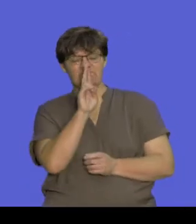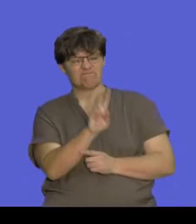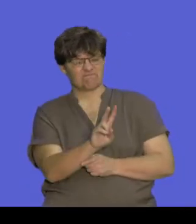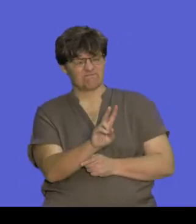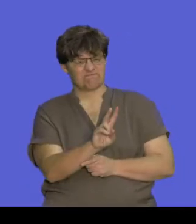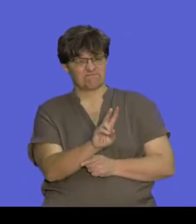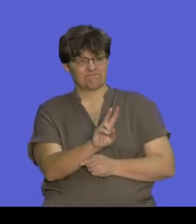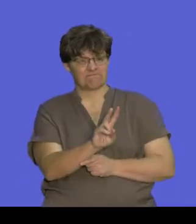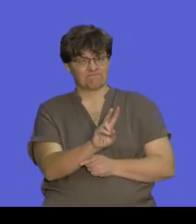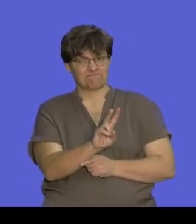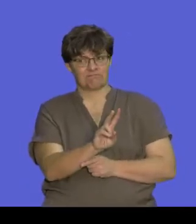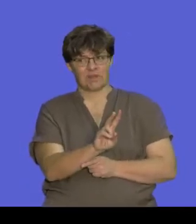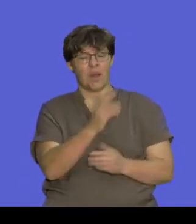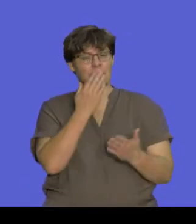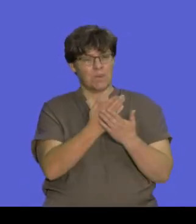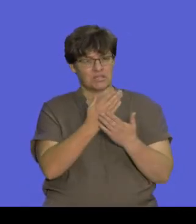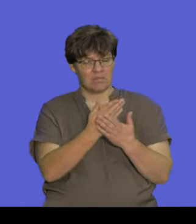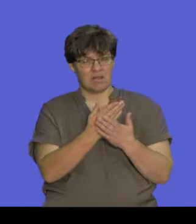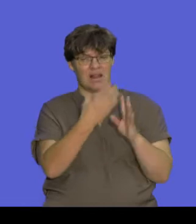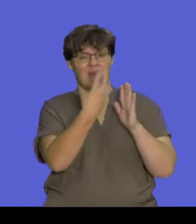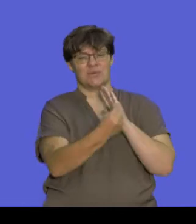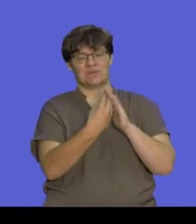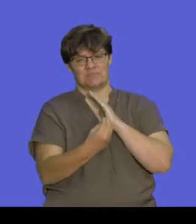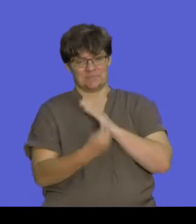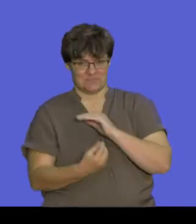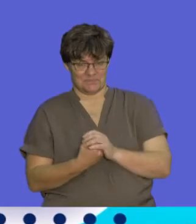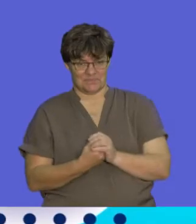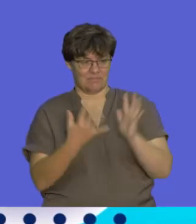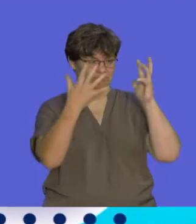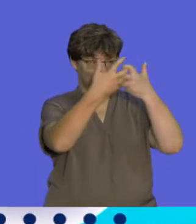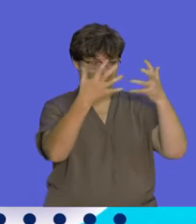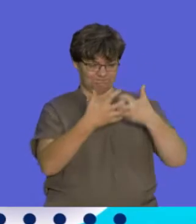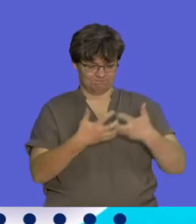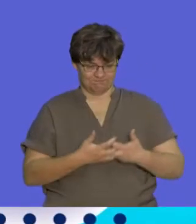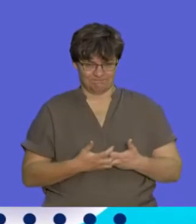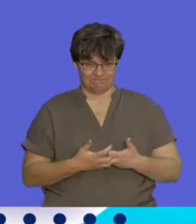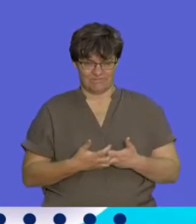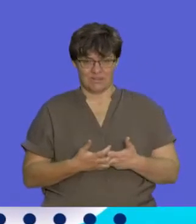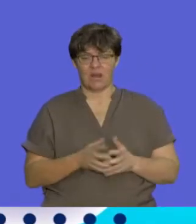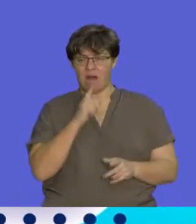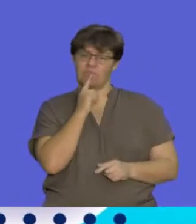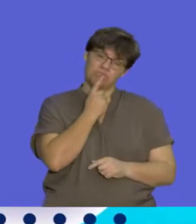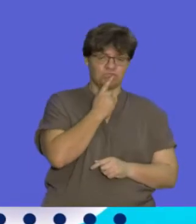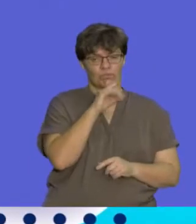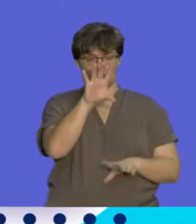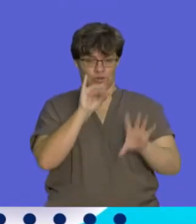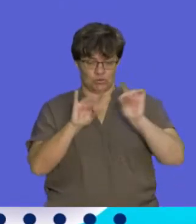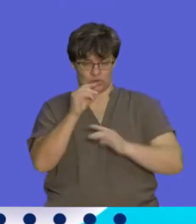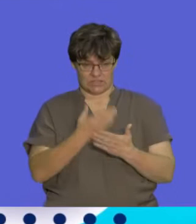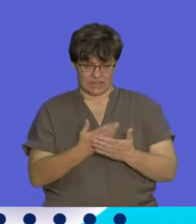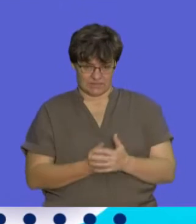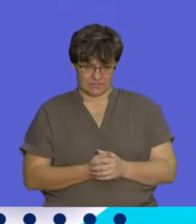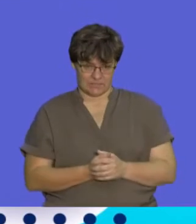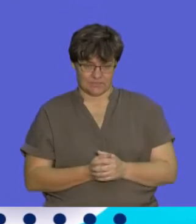the possible outcomes, possible combinations of making those choices. Now, what's also